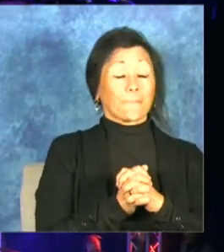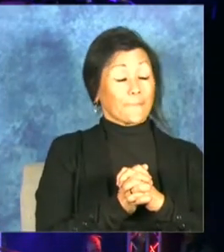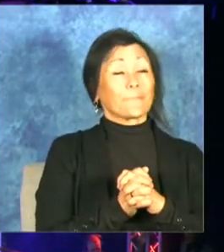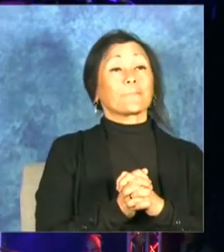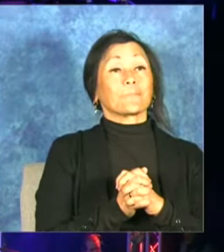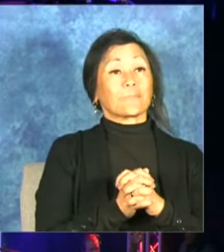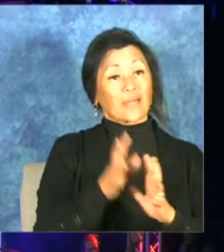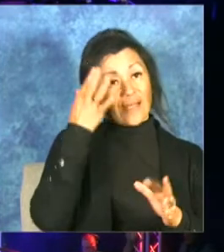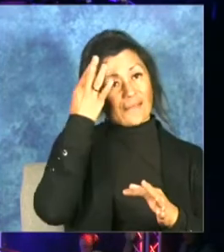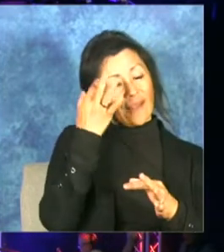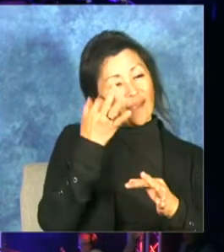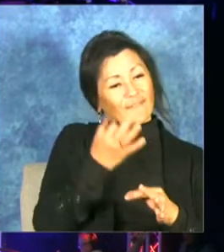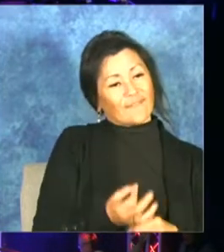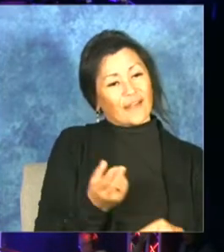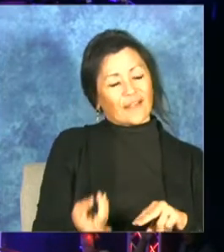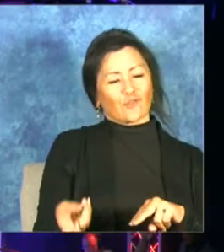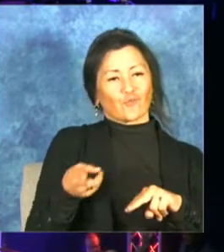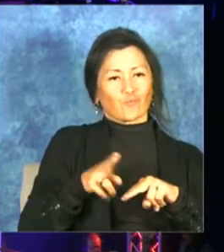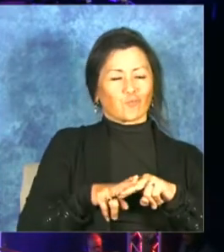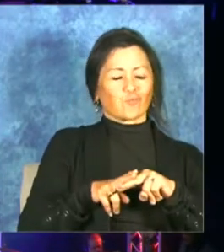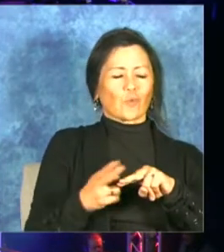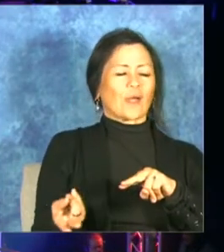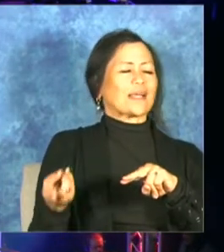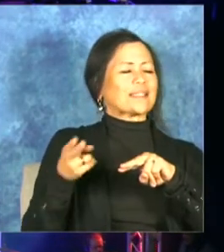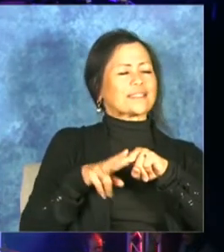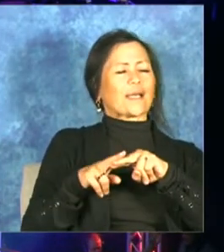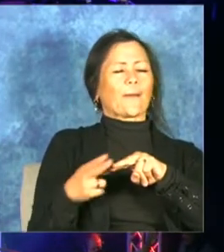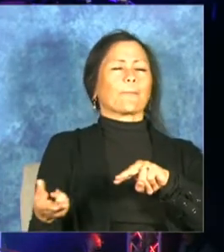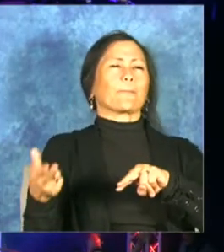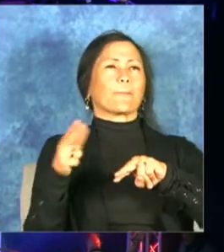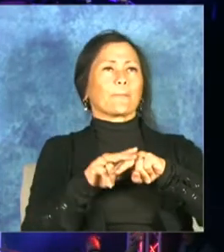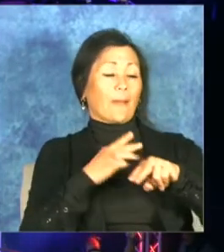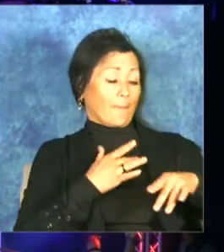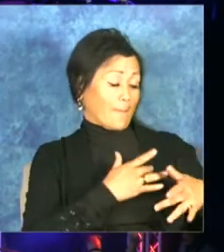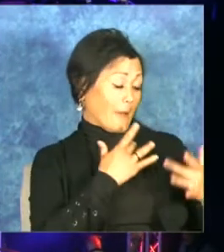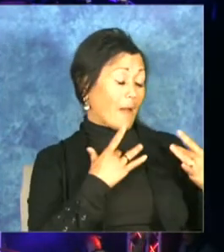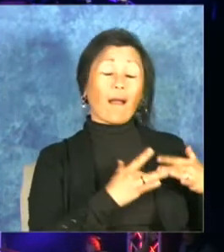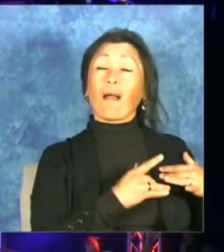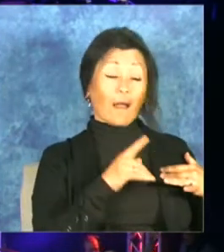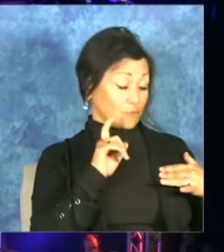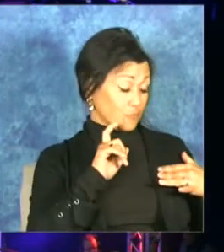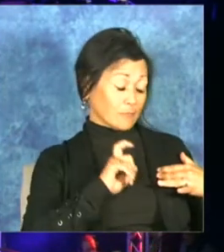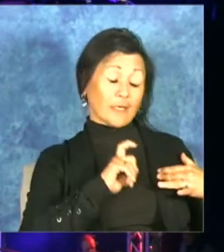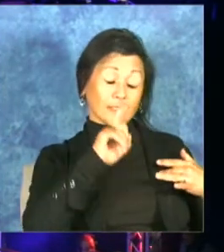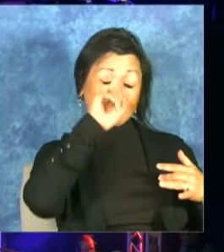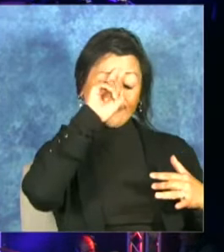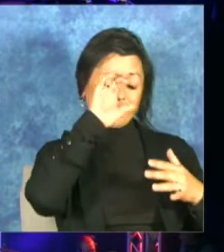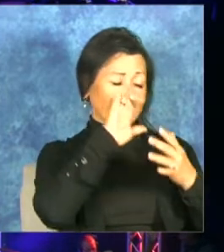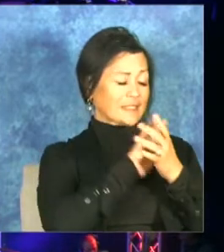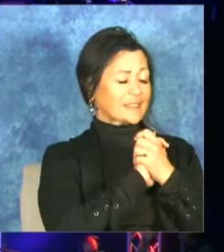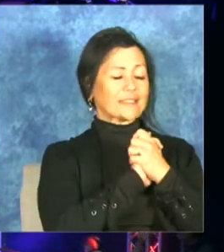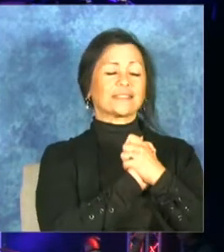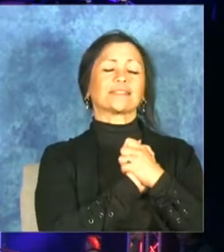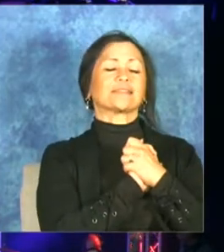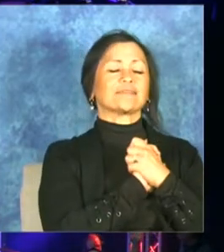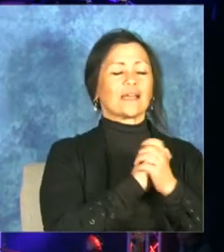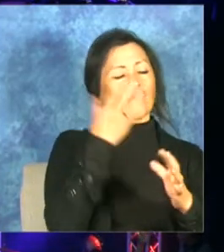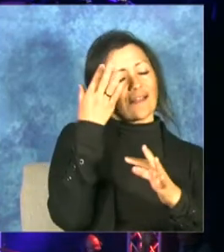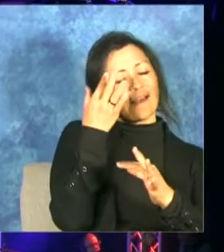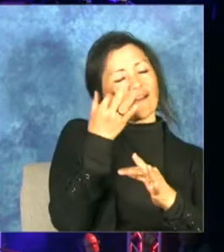Oh, oh. Let faith rise up, oh heart,